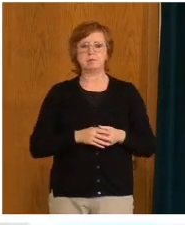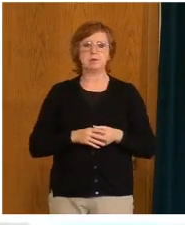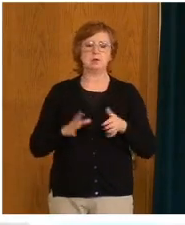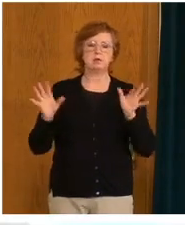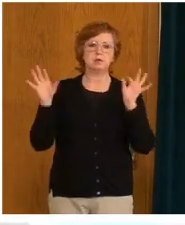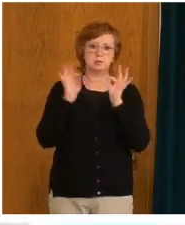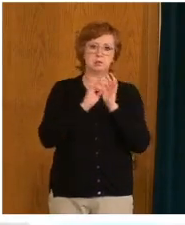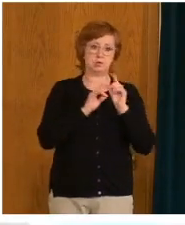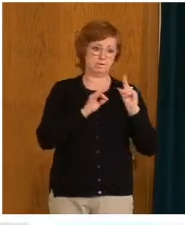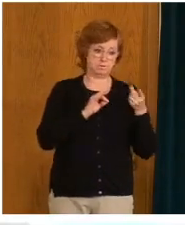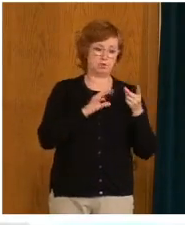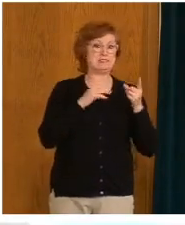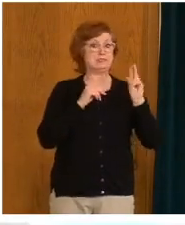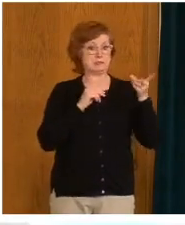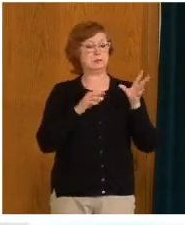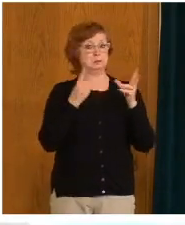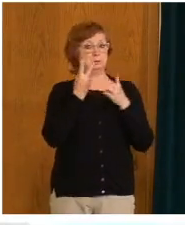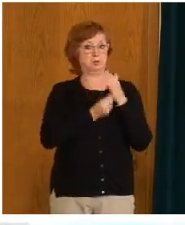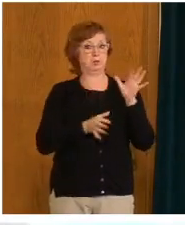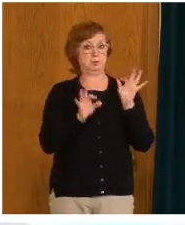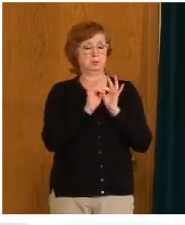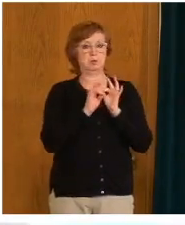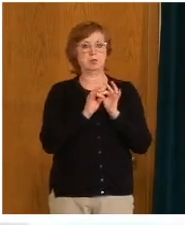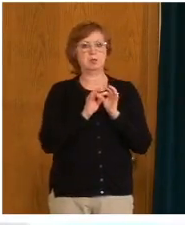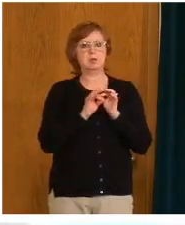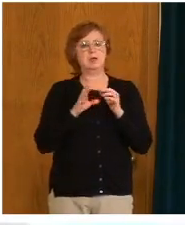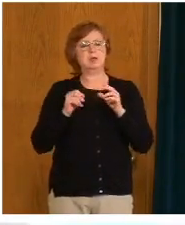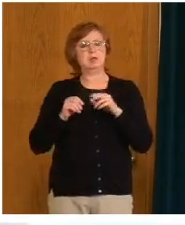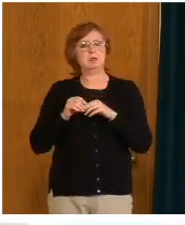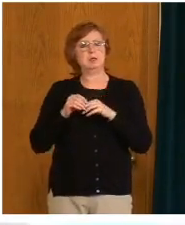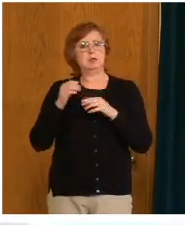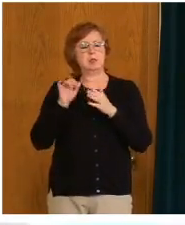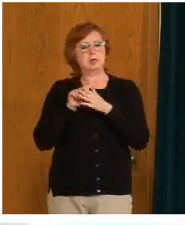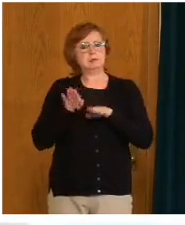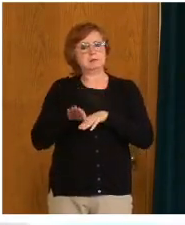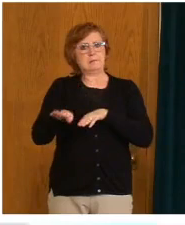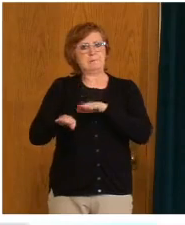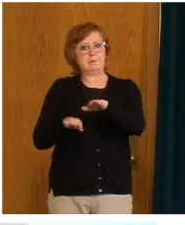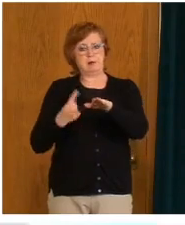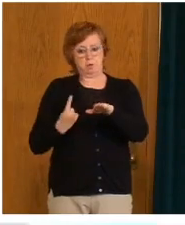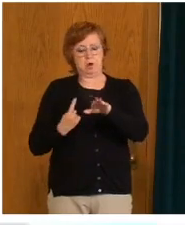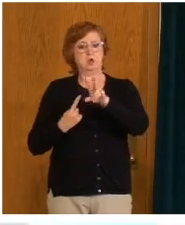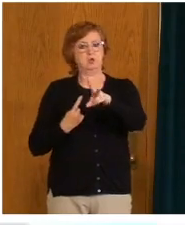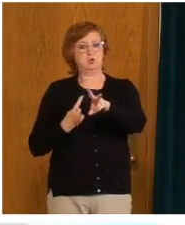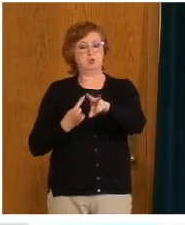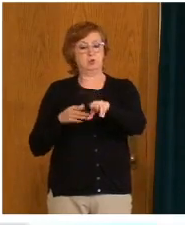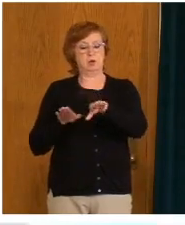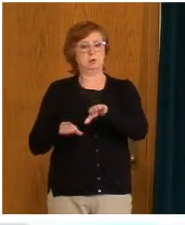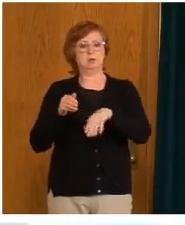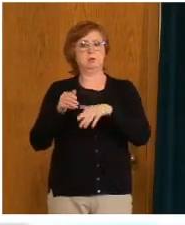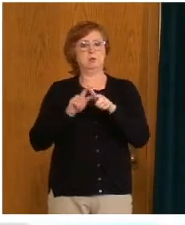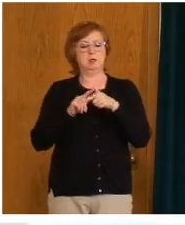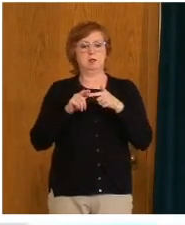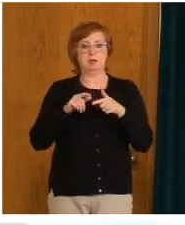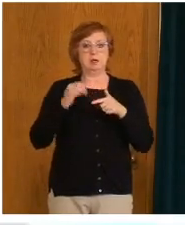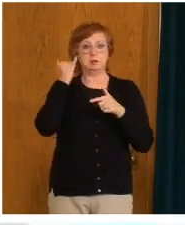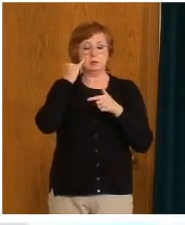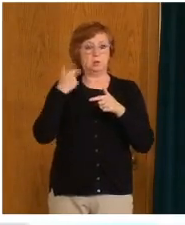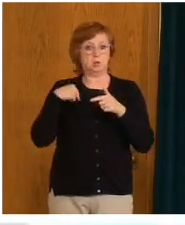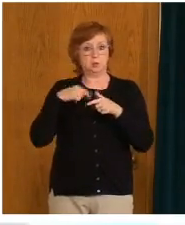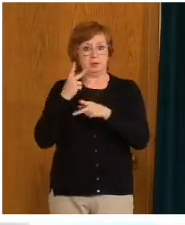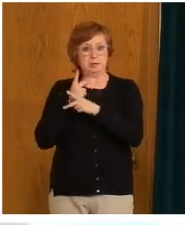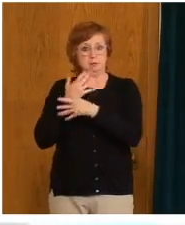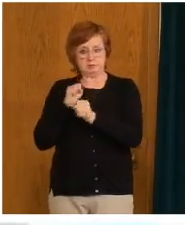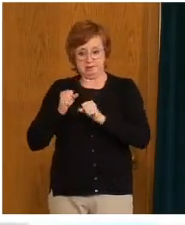dose, the safer our reopening steps 1 and 2 will be, and the more ambitious our step 3 reopening plan will